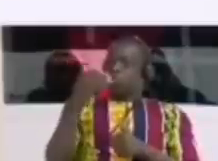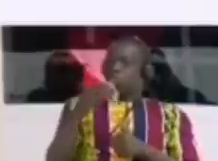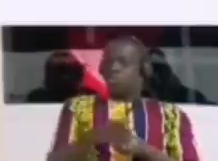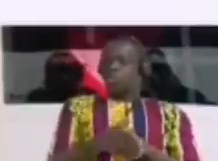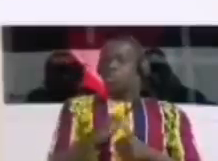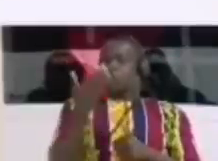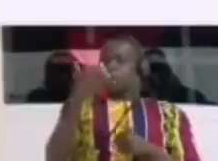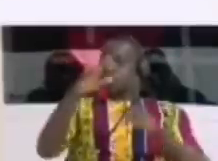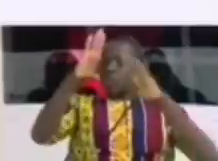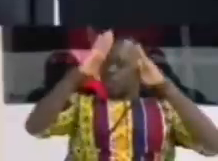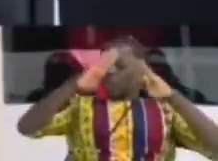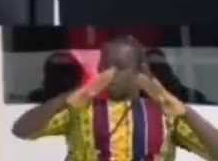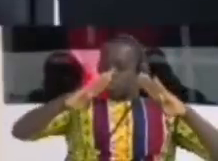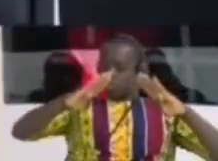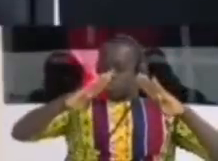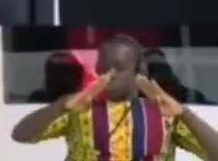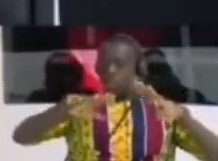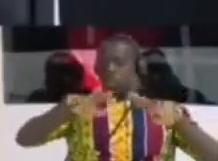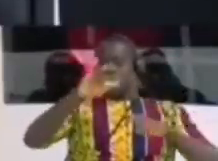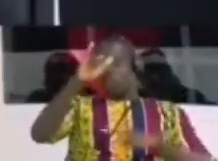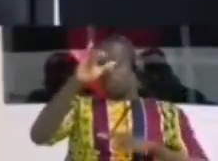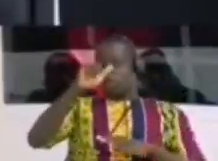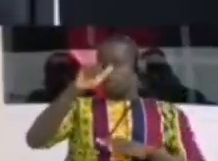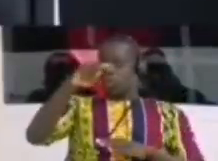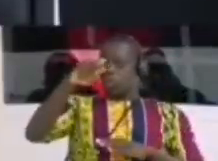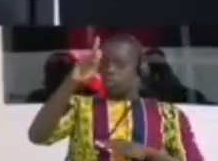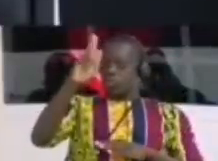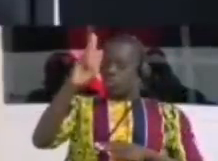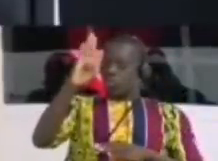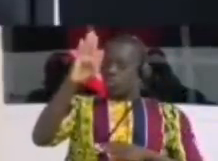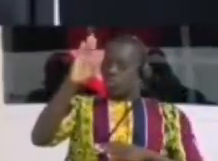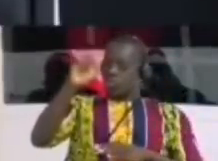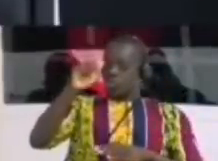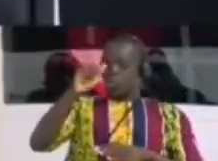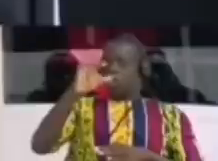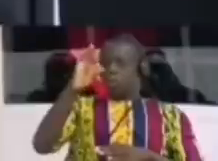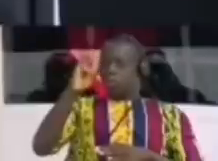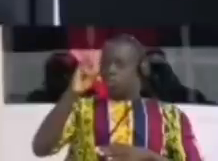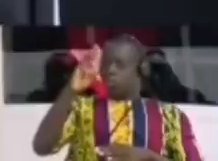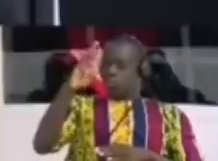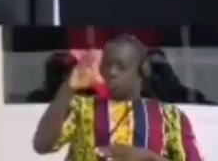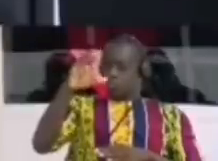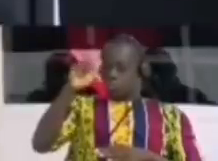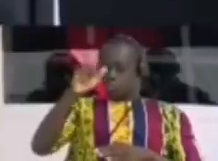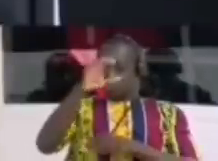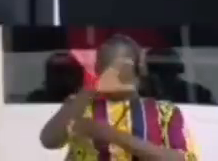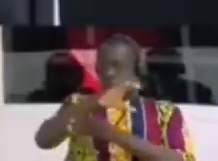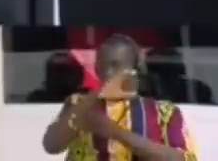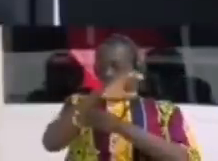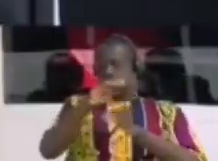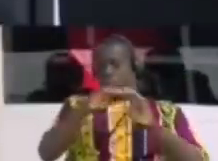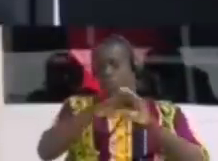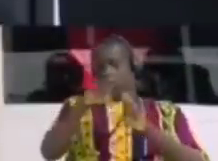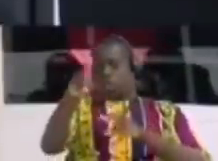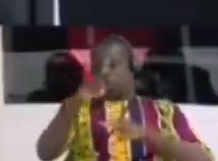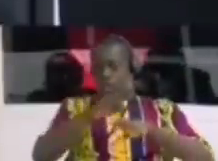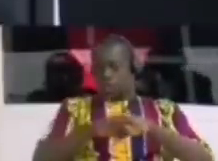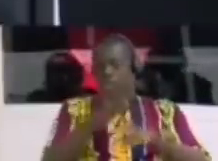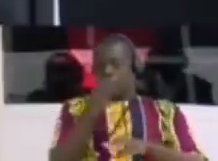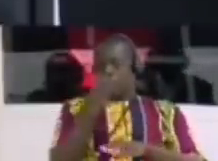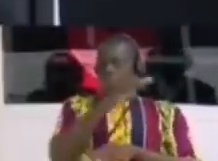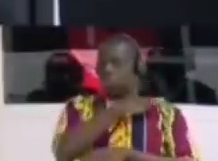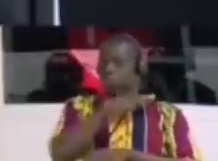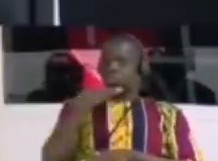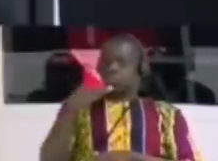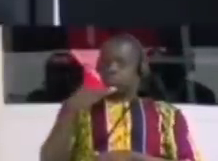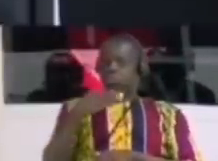In the house of Yankuba Toure, council member at the time. Yes, sir. And you said that murder was carried